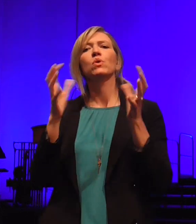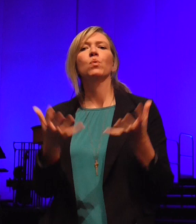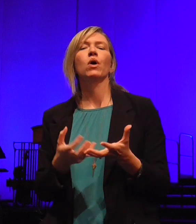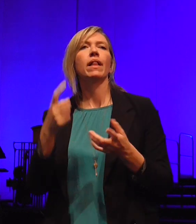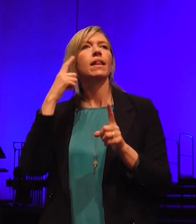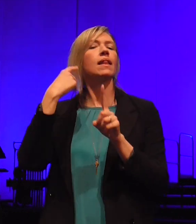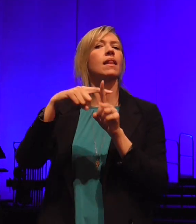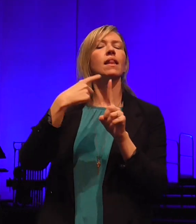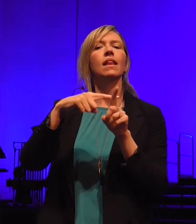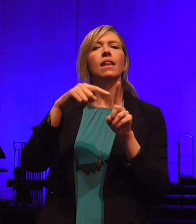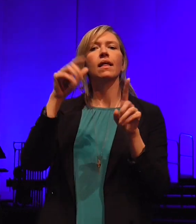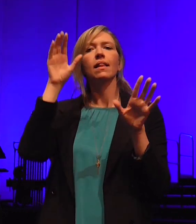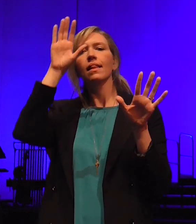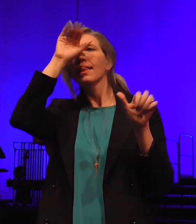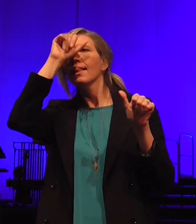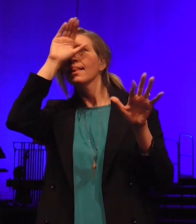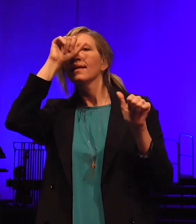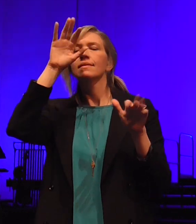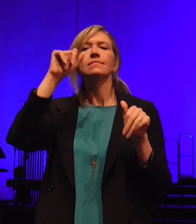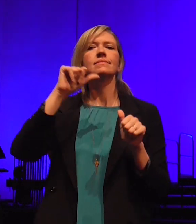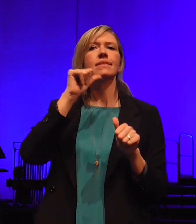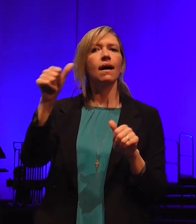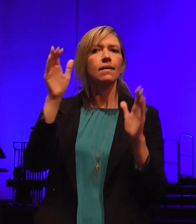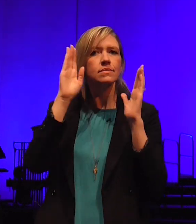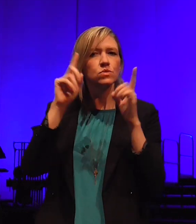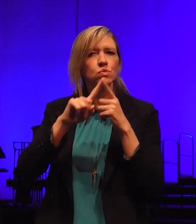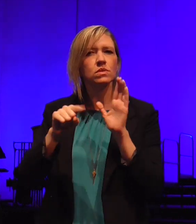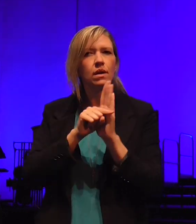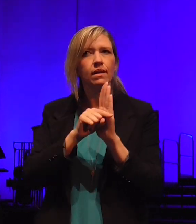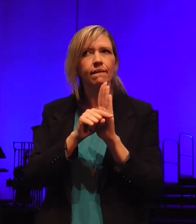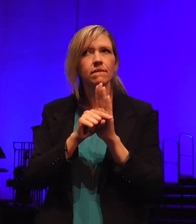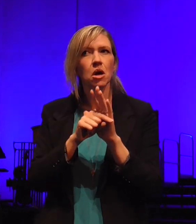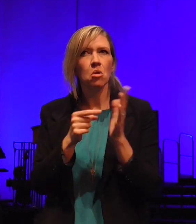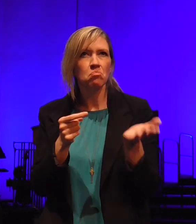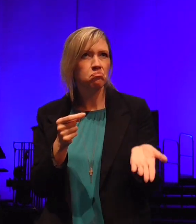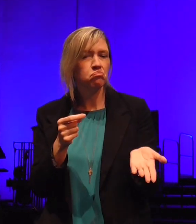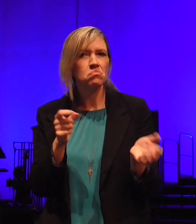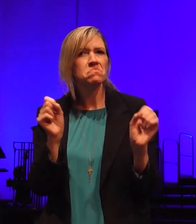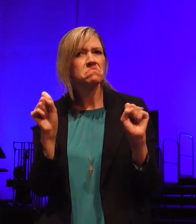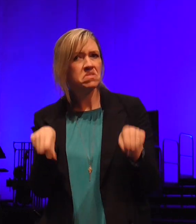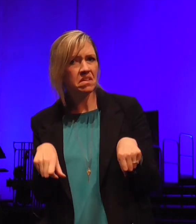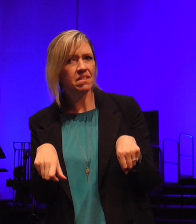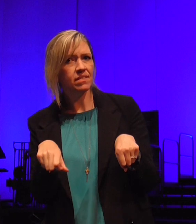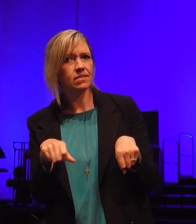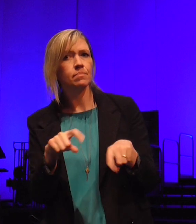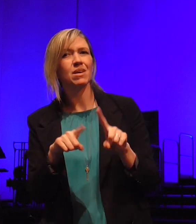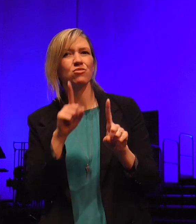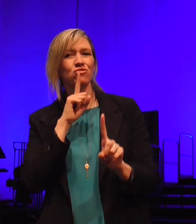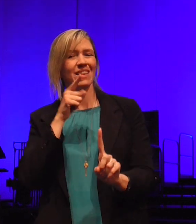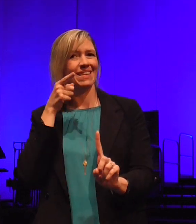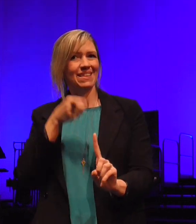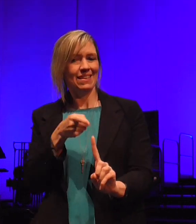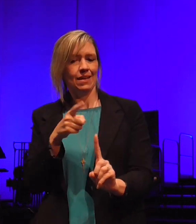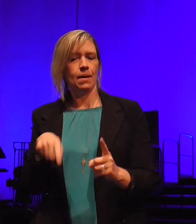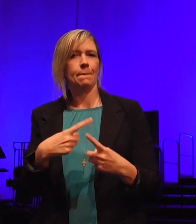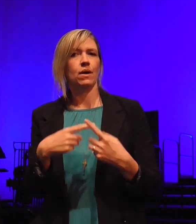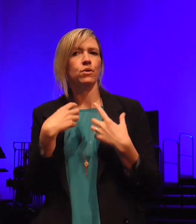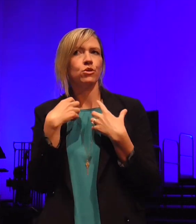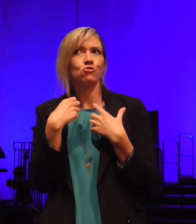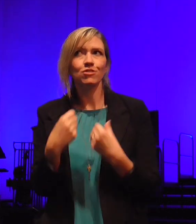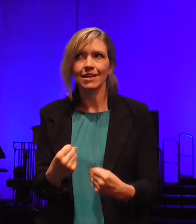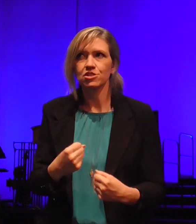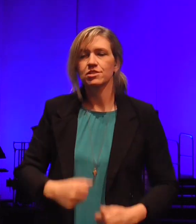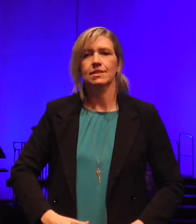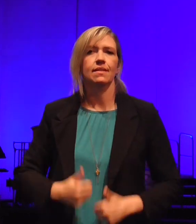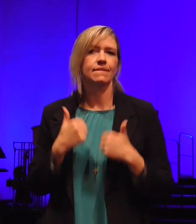rose-colored glasses, not paying attention to the negative. And, it can be that way. But it's really about